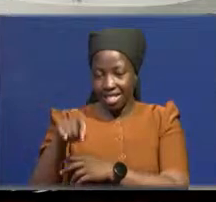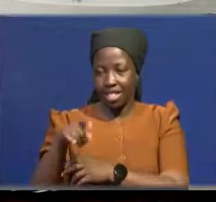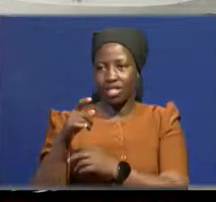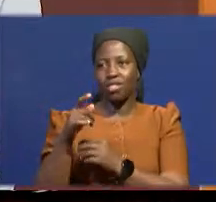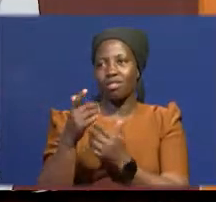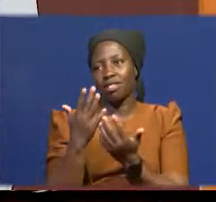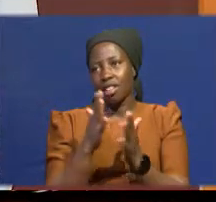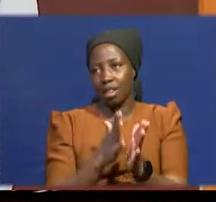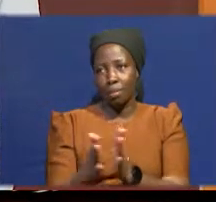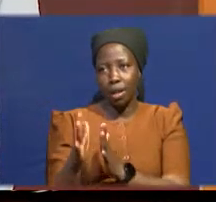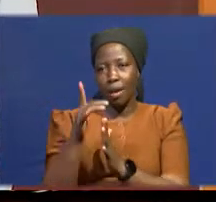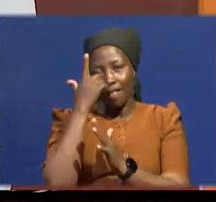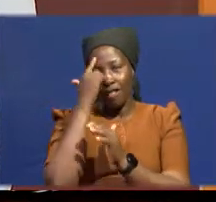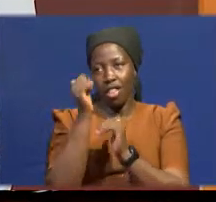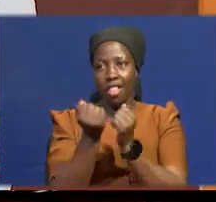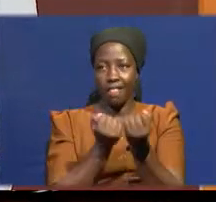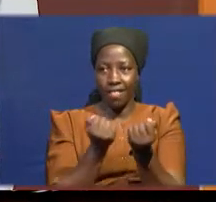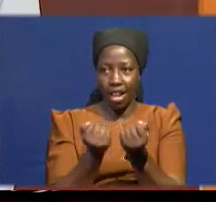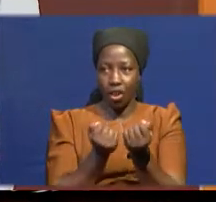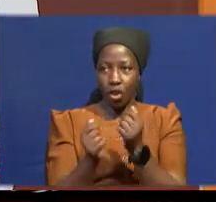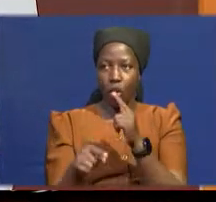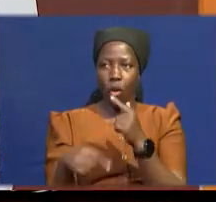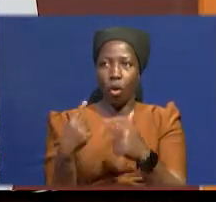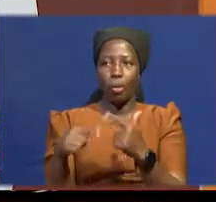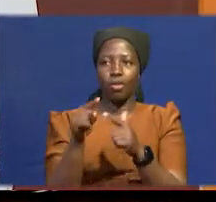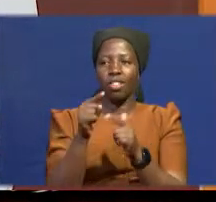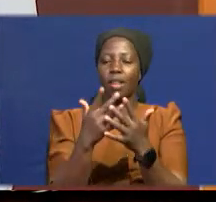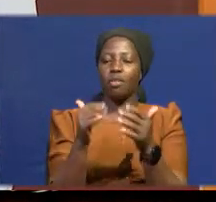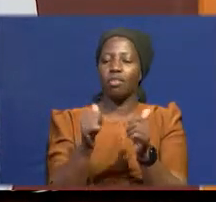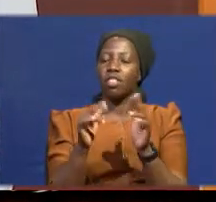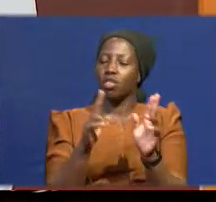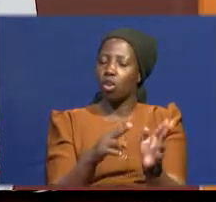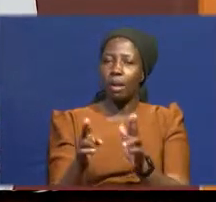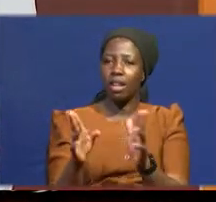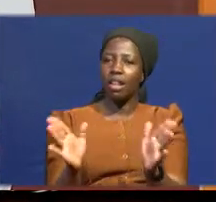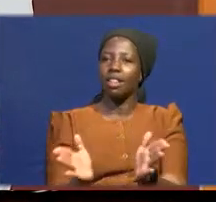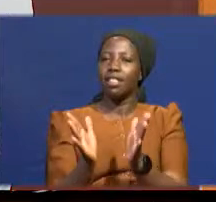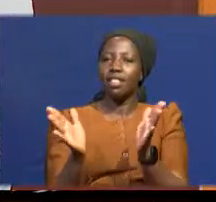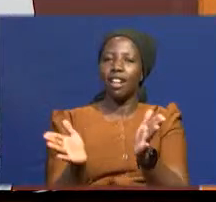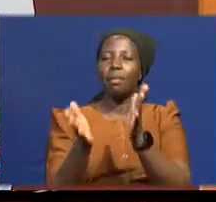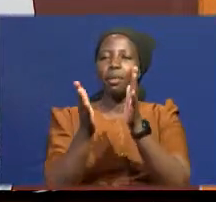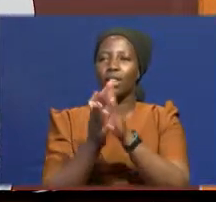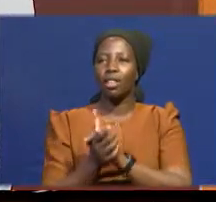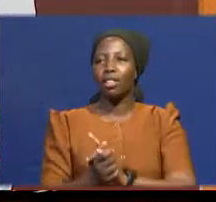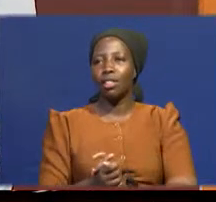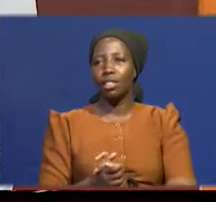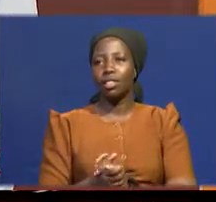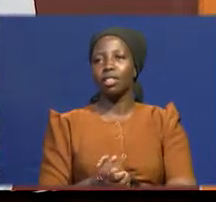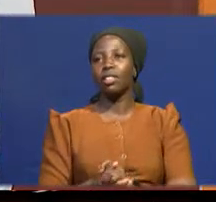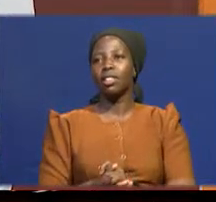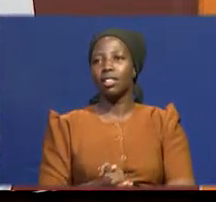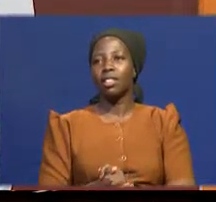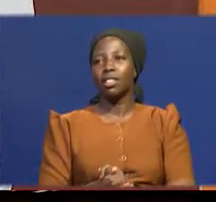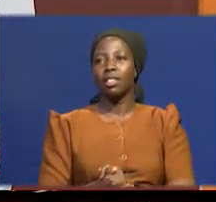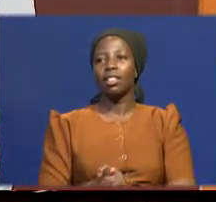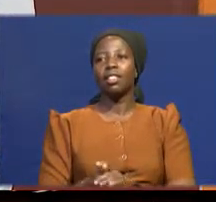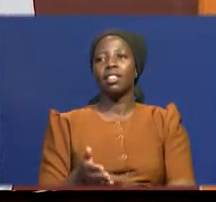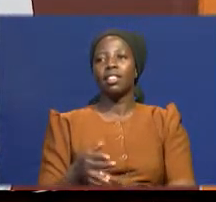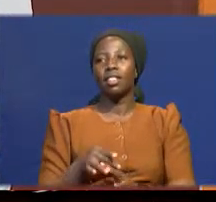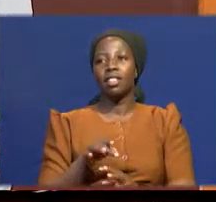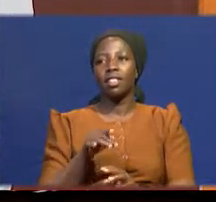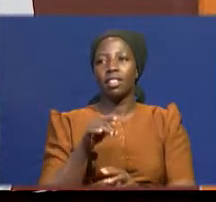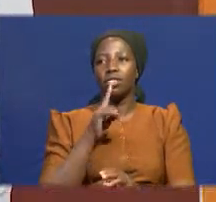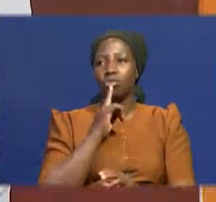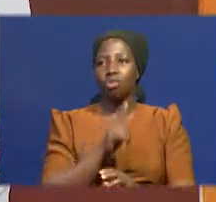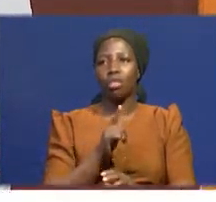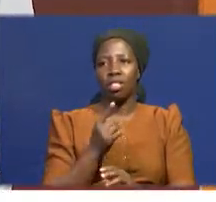rally. So that's something that we normally encourage people to come for. It's not a competitive stage, so then it